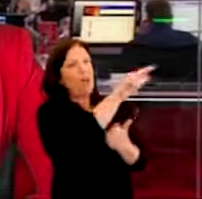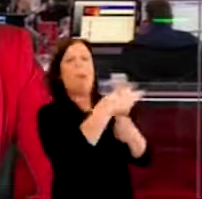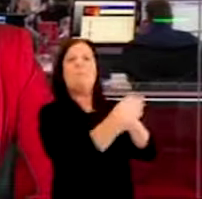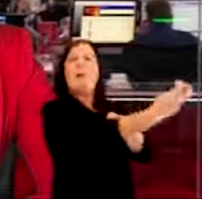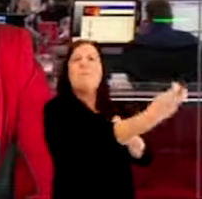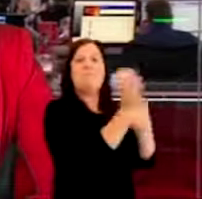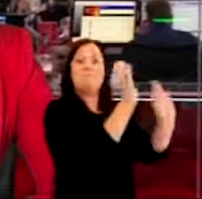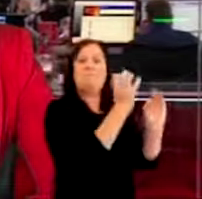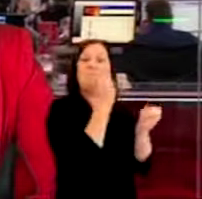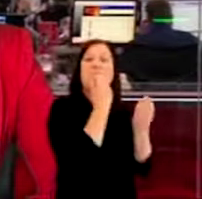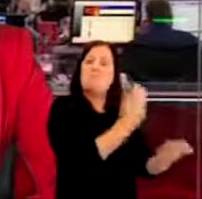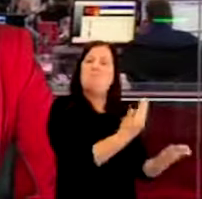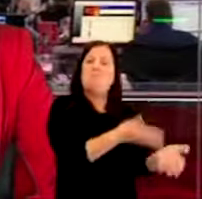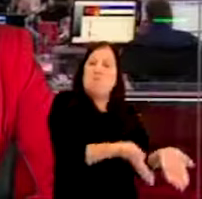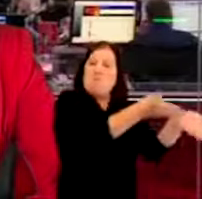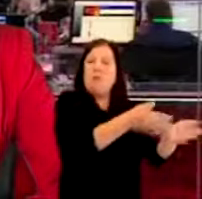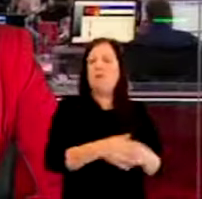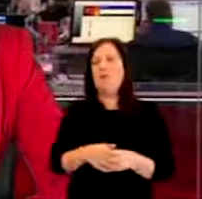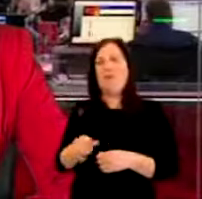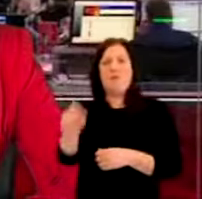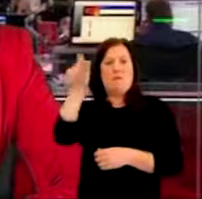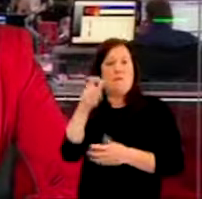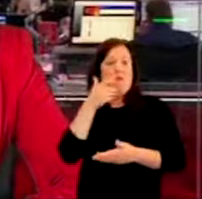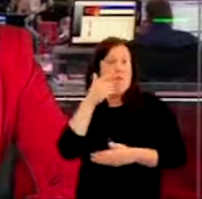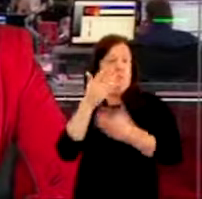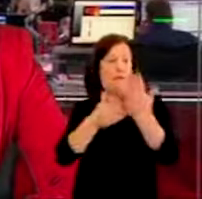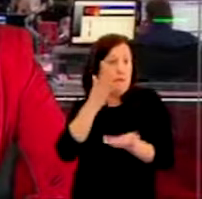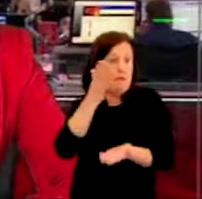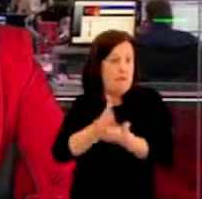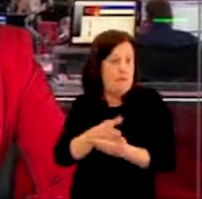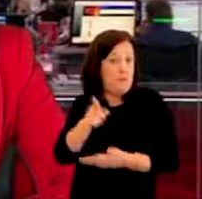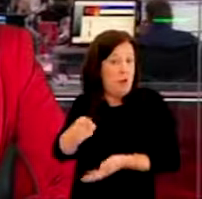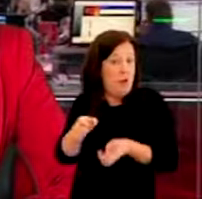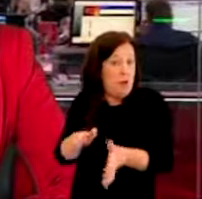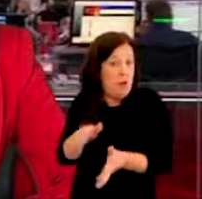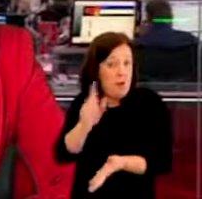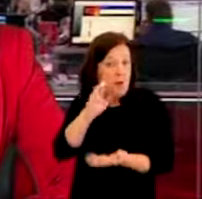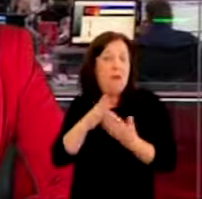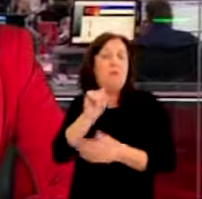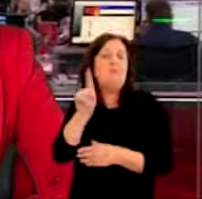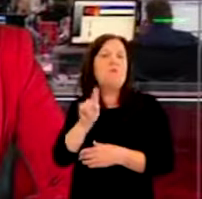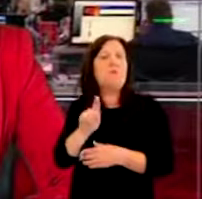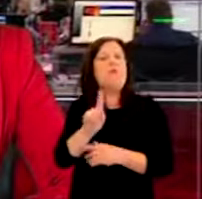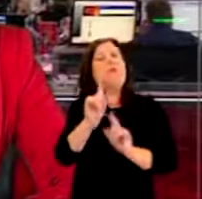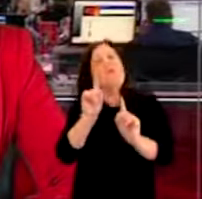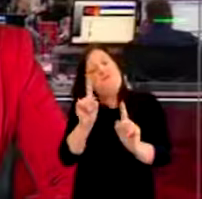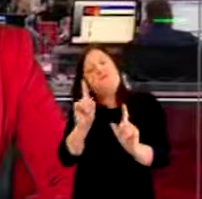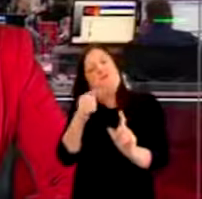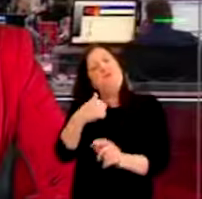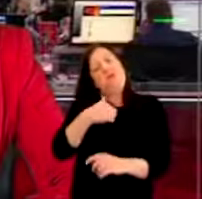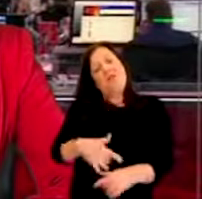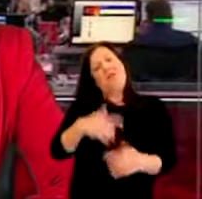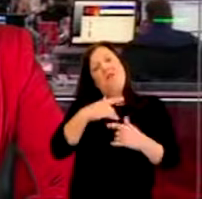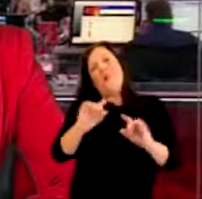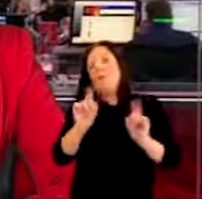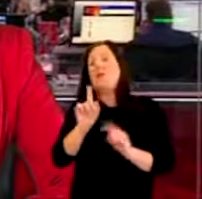The lady doth protest too much, methinks. But haply a woman's voice